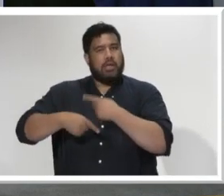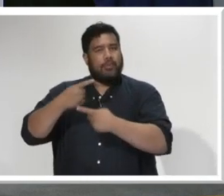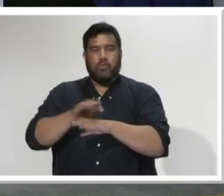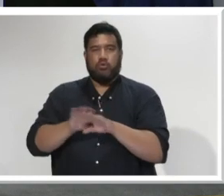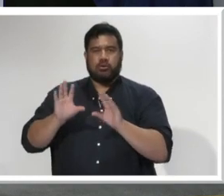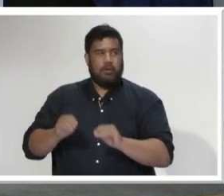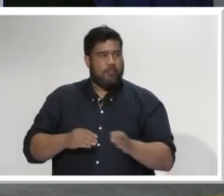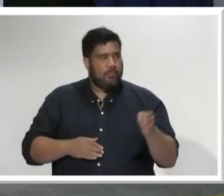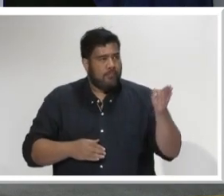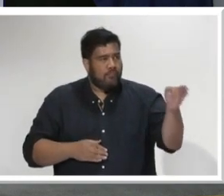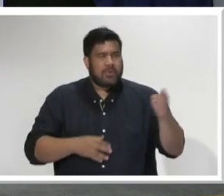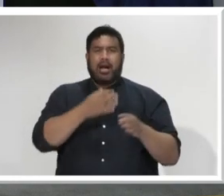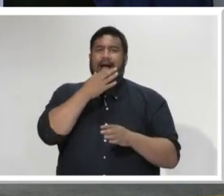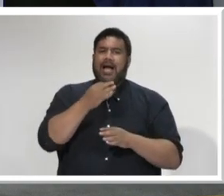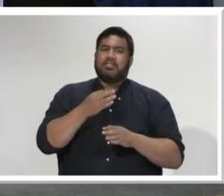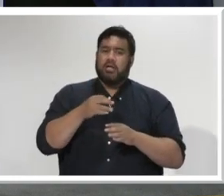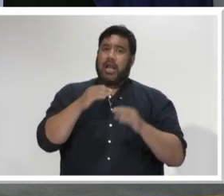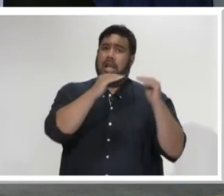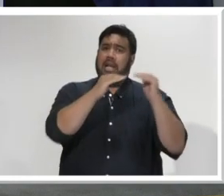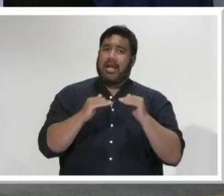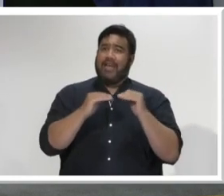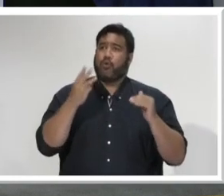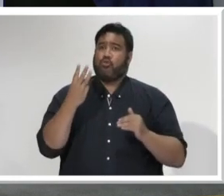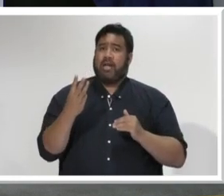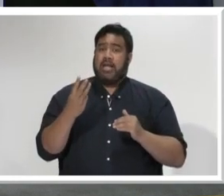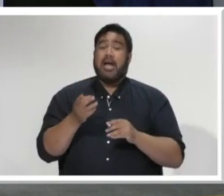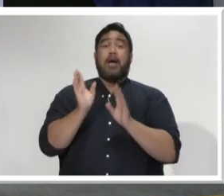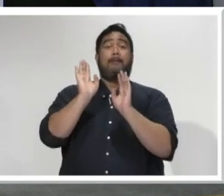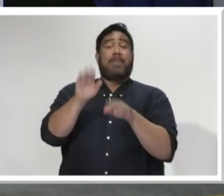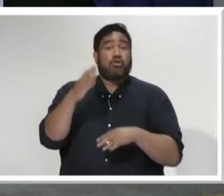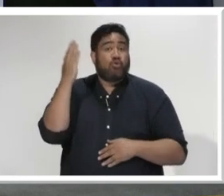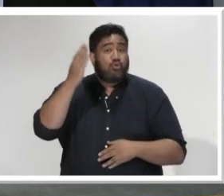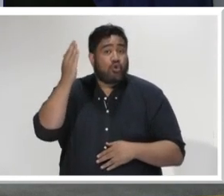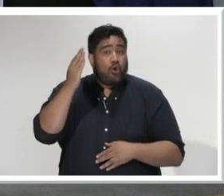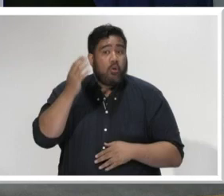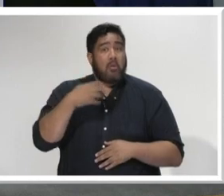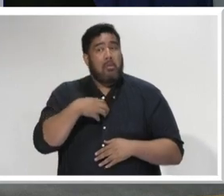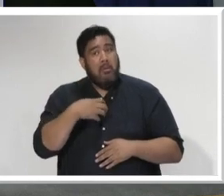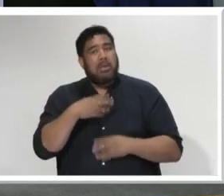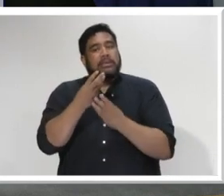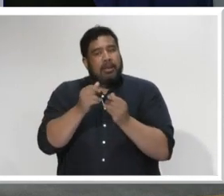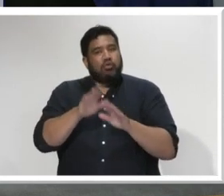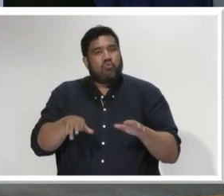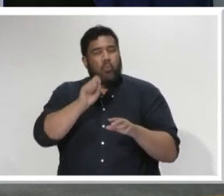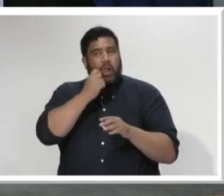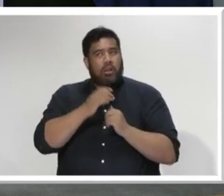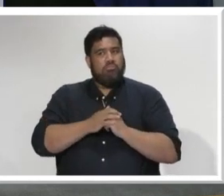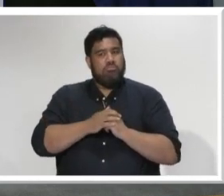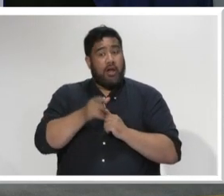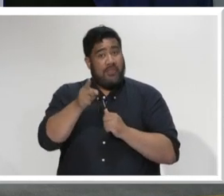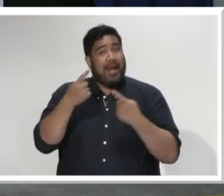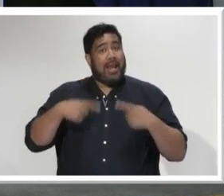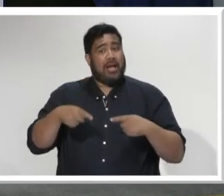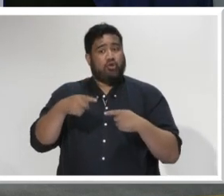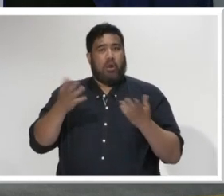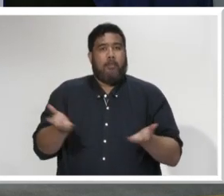Thank you. Will children be able to play on the playground when they return to school, those that do return to school? So what we're going to apply, and I know that this will be